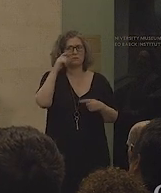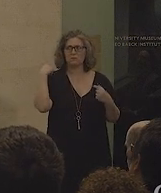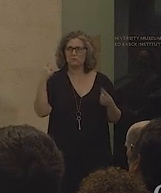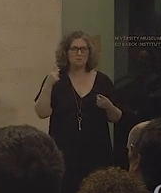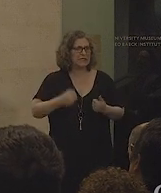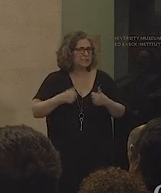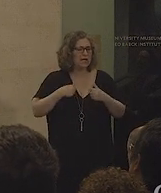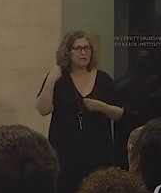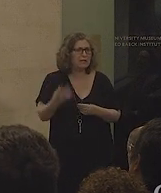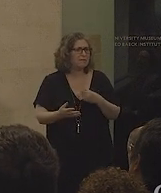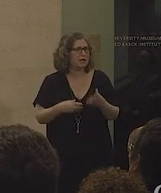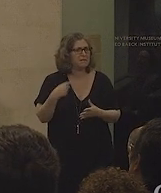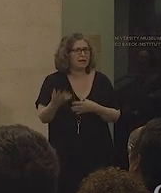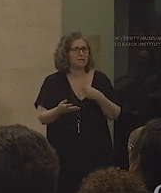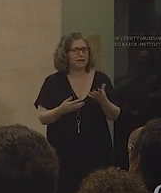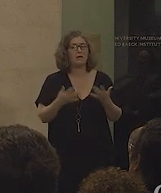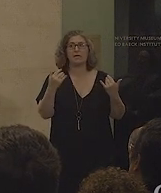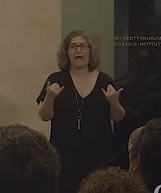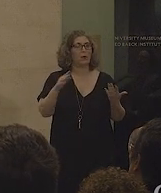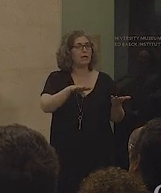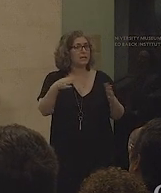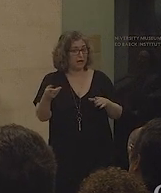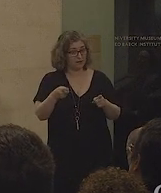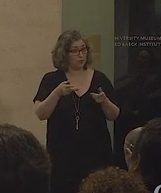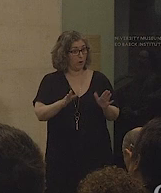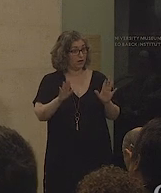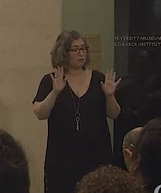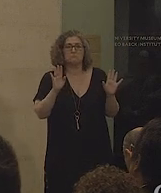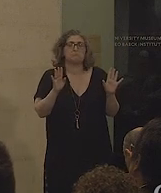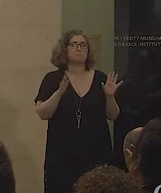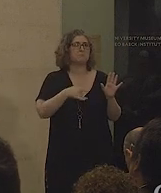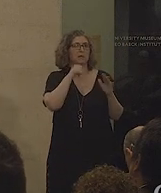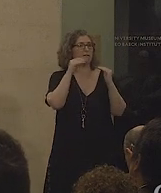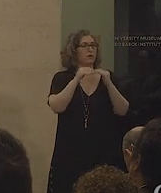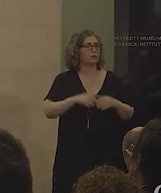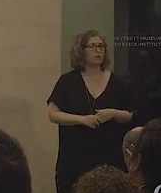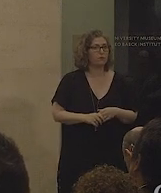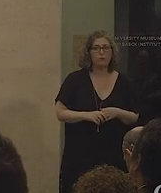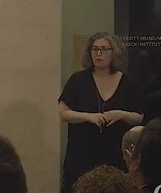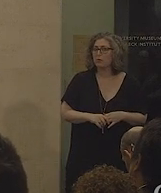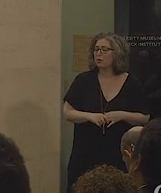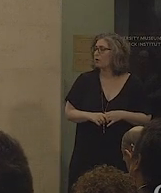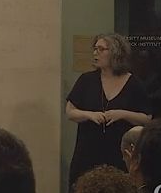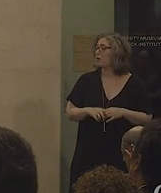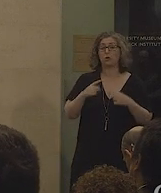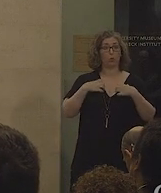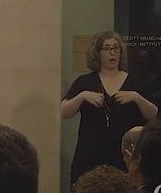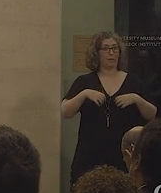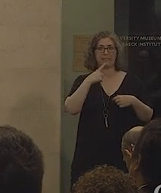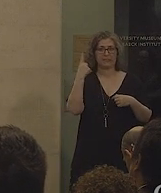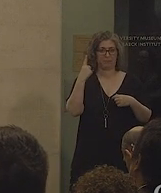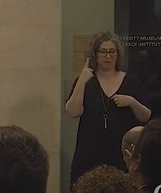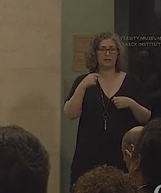giving to others, to be losing it this way, I didn't think was fair. But the rabbi said something to me